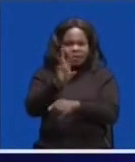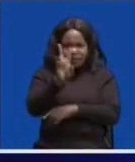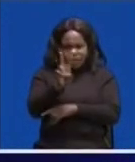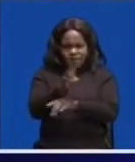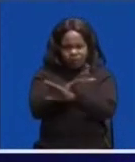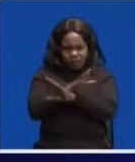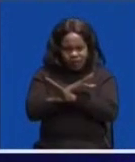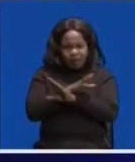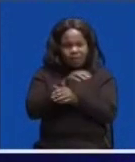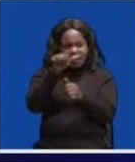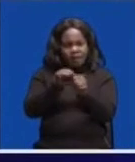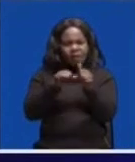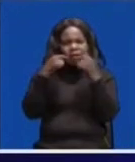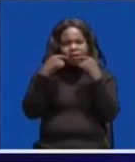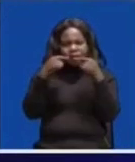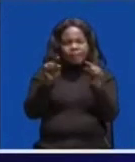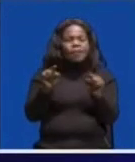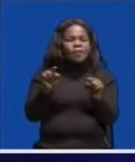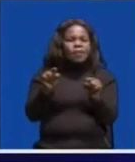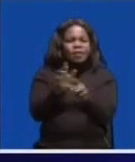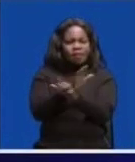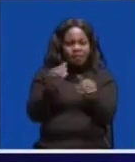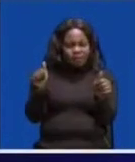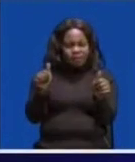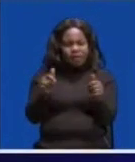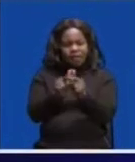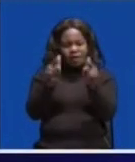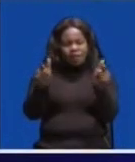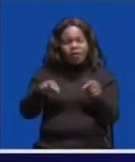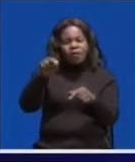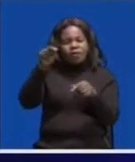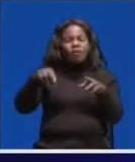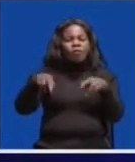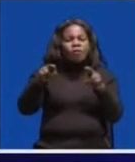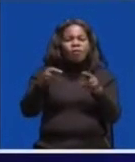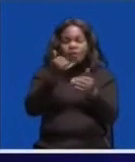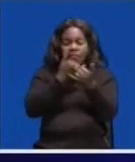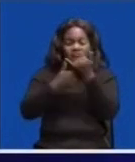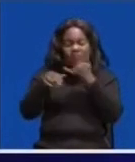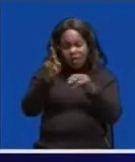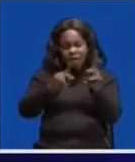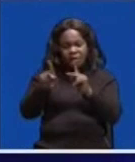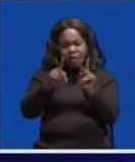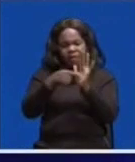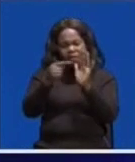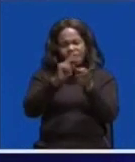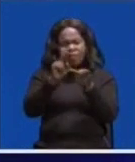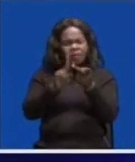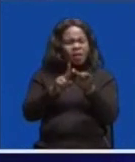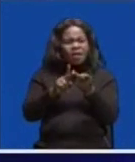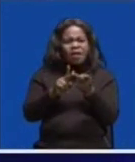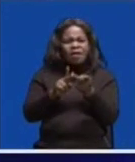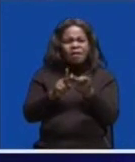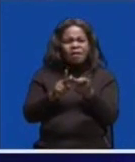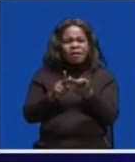2 Zambia Daily Mail journalists by cadres on Great North Road. He says criminals masquerading as cadres have no place in